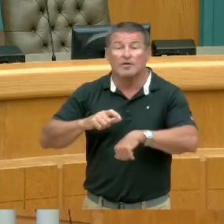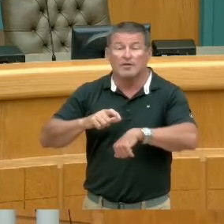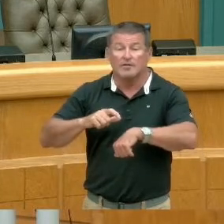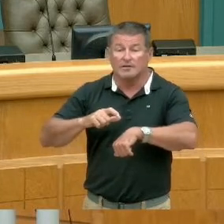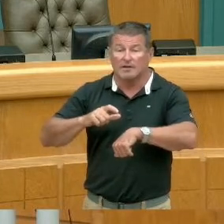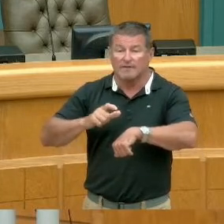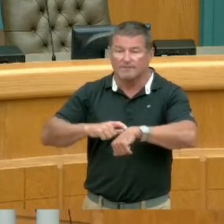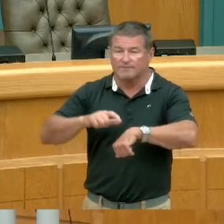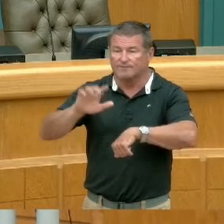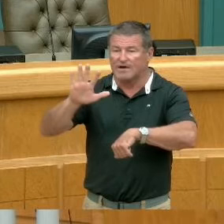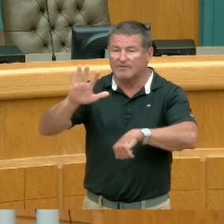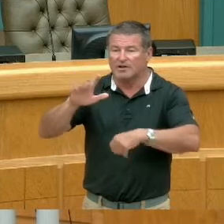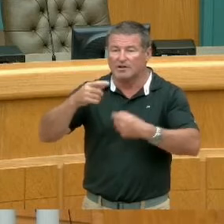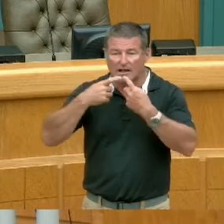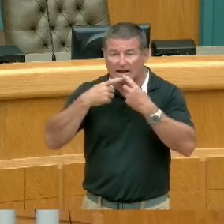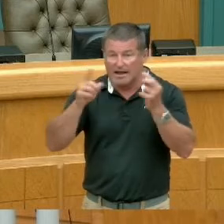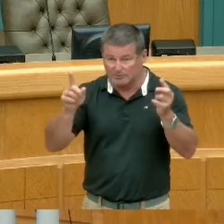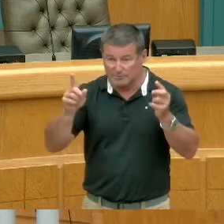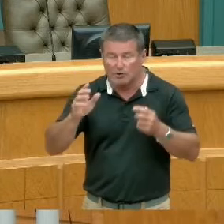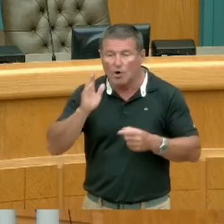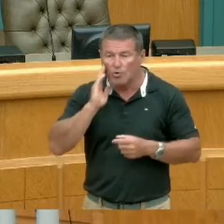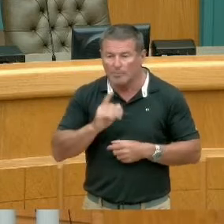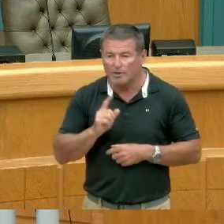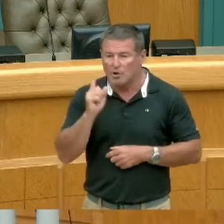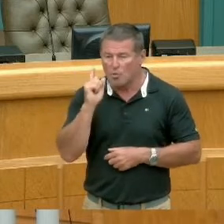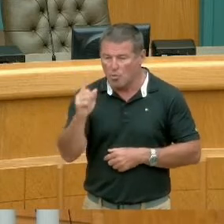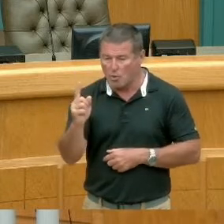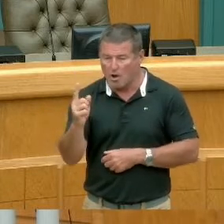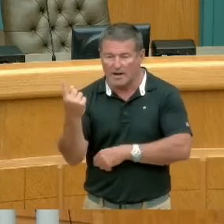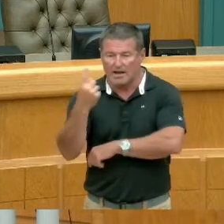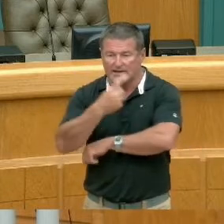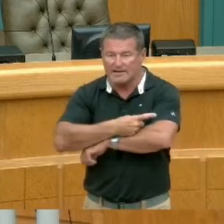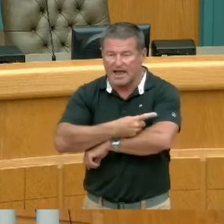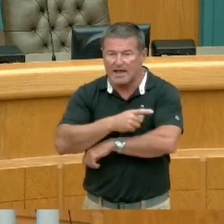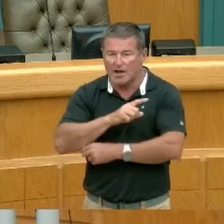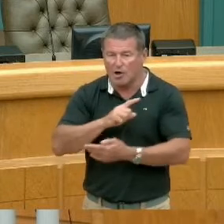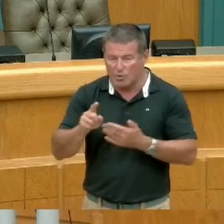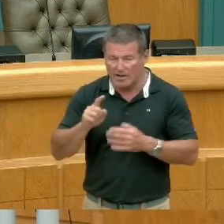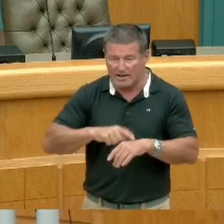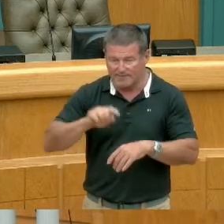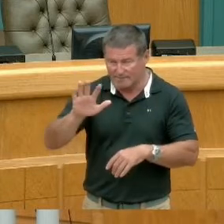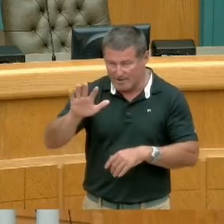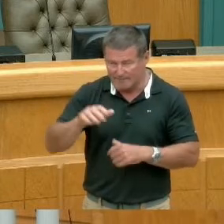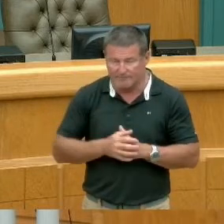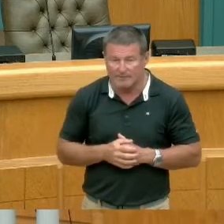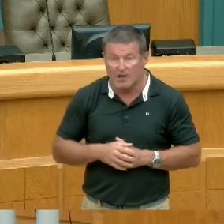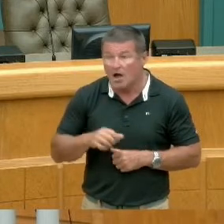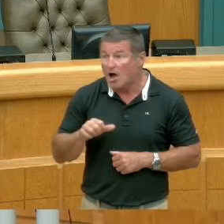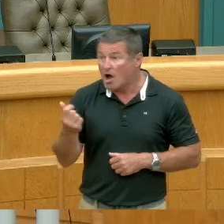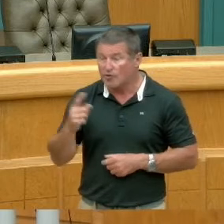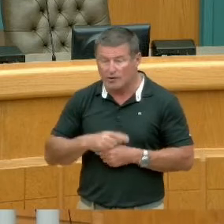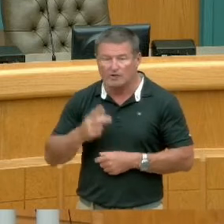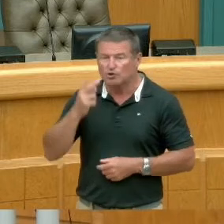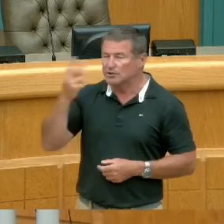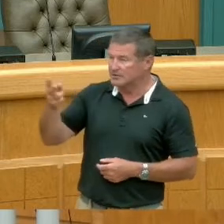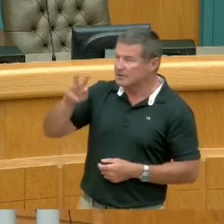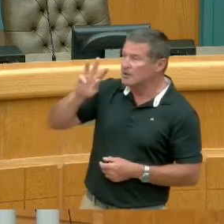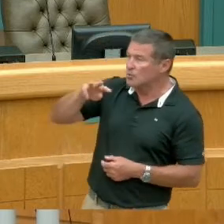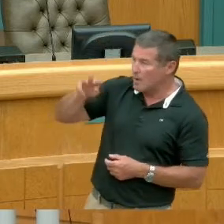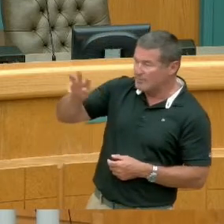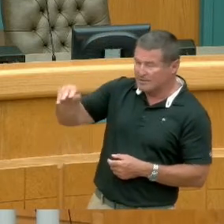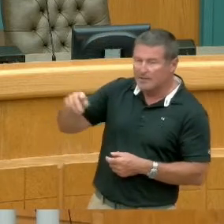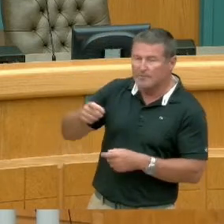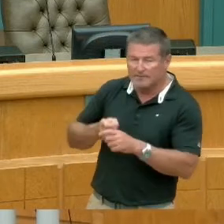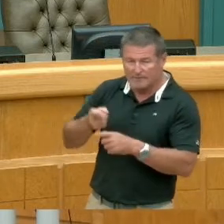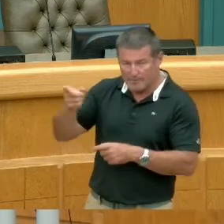1 day a week, and that's at 5 o'clock. The other days of the week, you'll continue to get the updates on the numbers and the statistics from